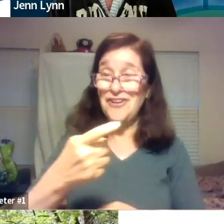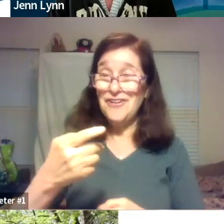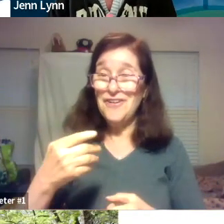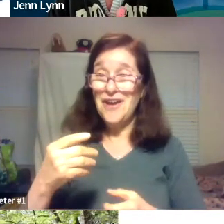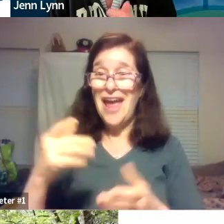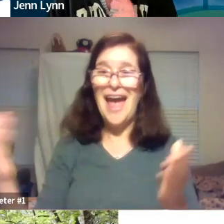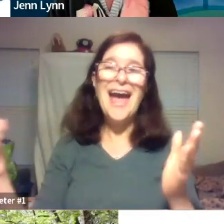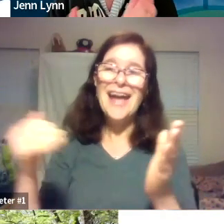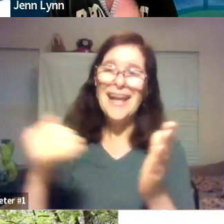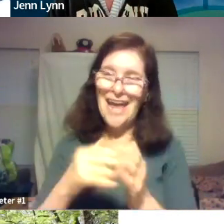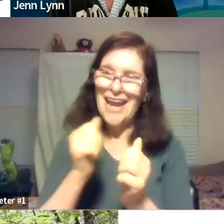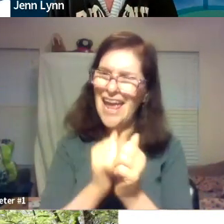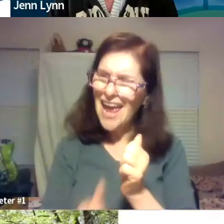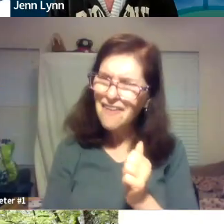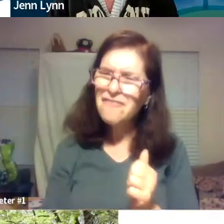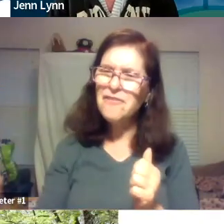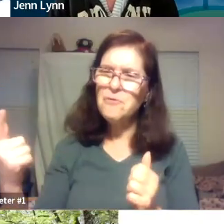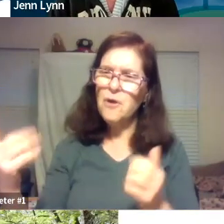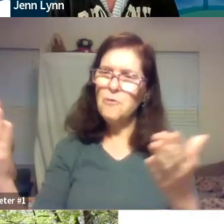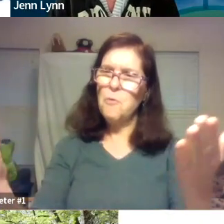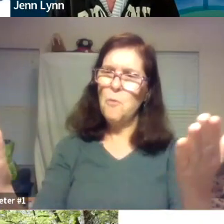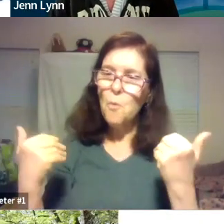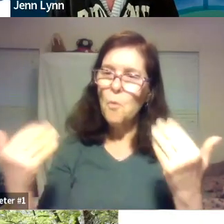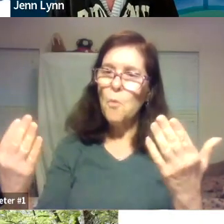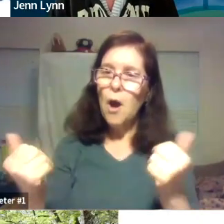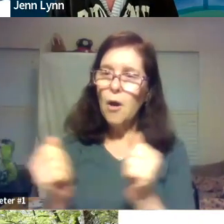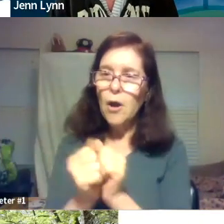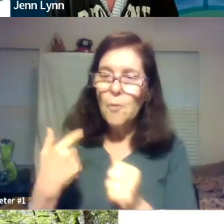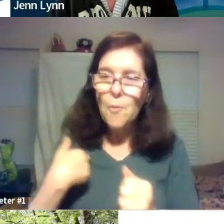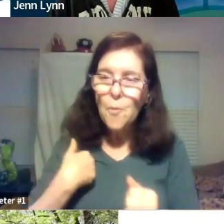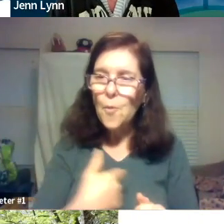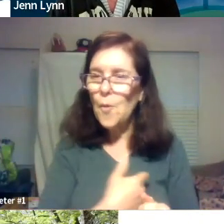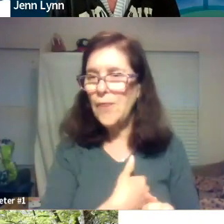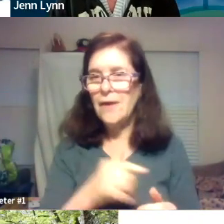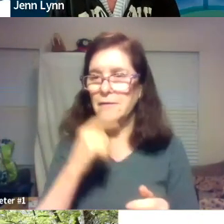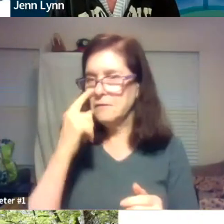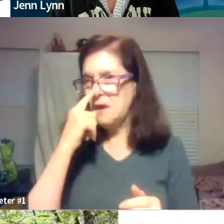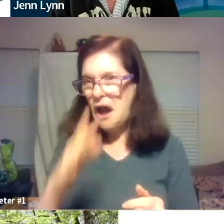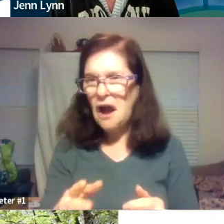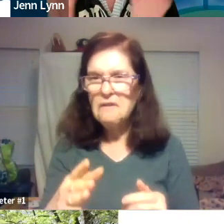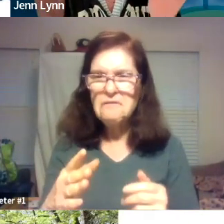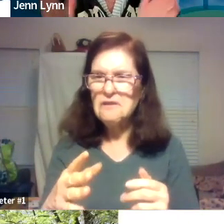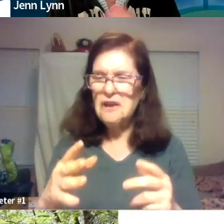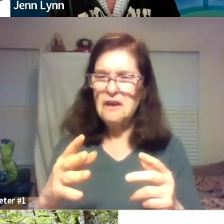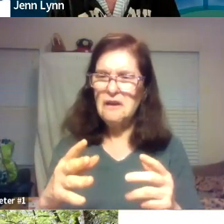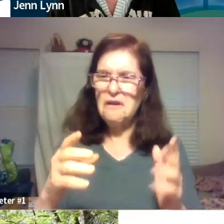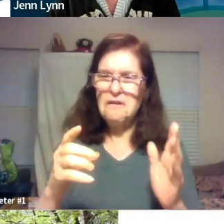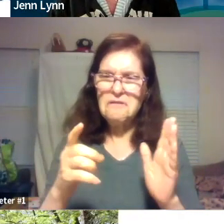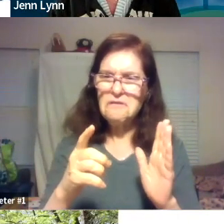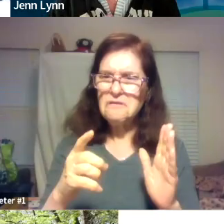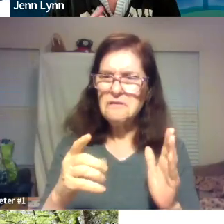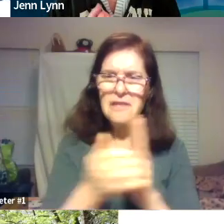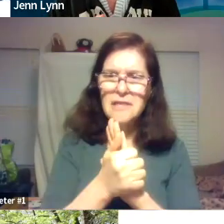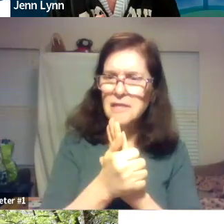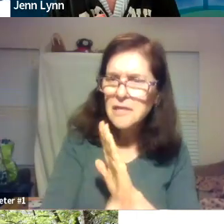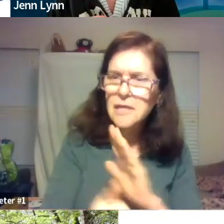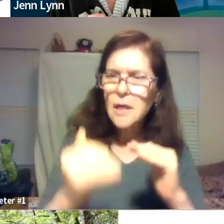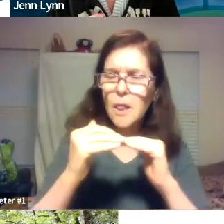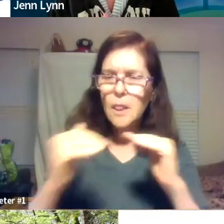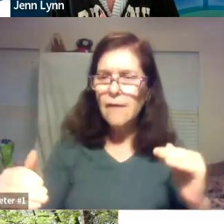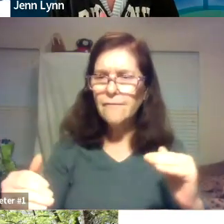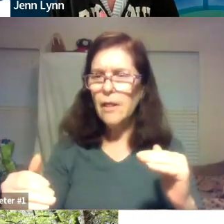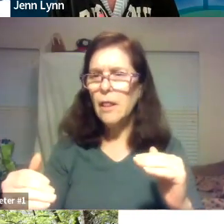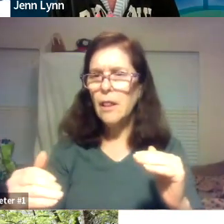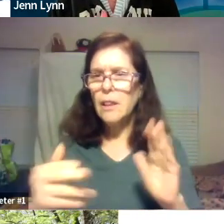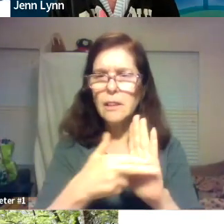so everyone is welcome with us. I don't care diagnoses or whatever, what skill level, or we